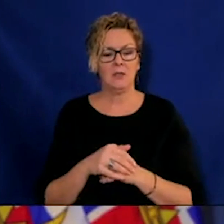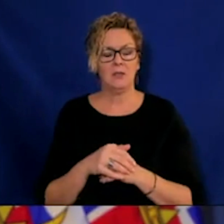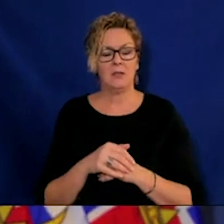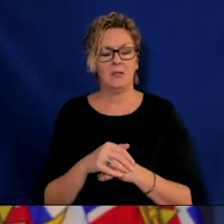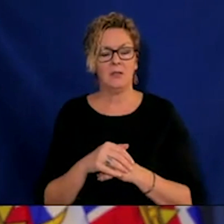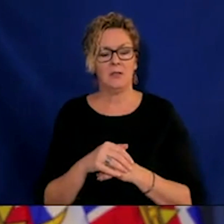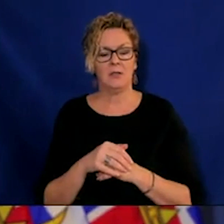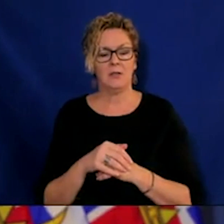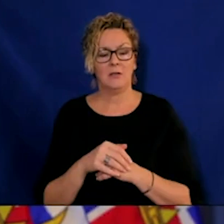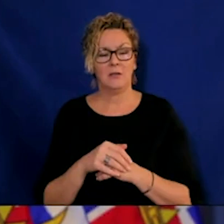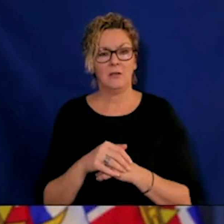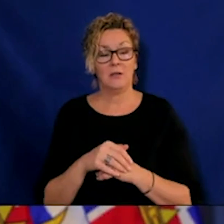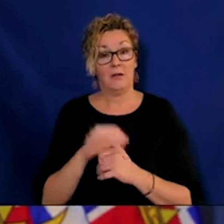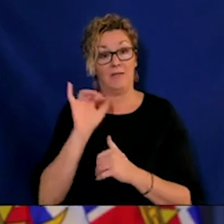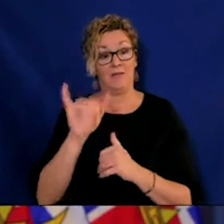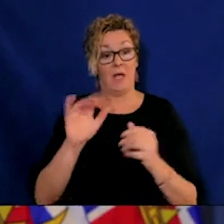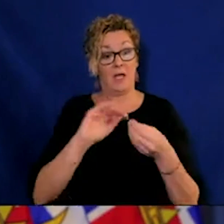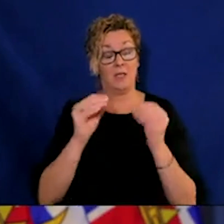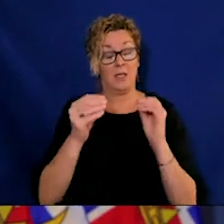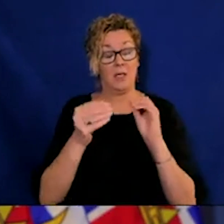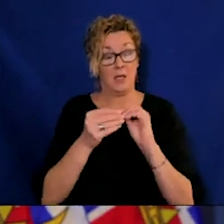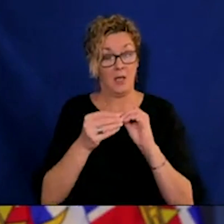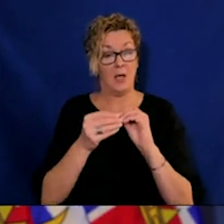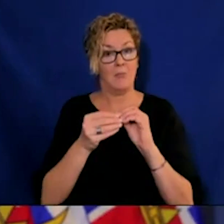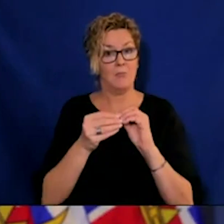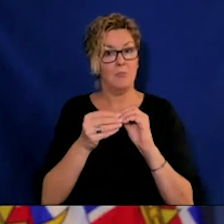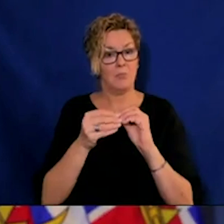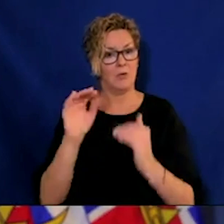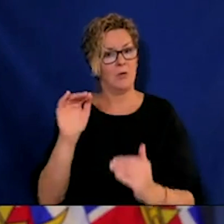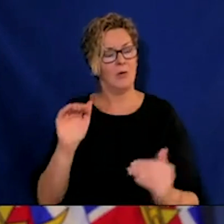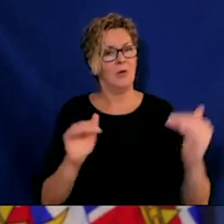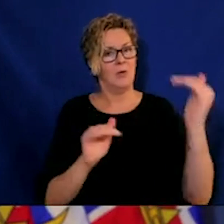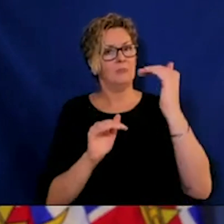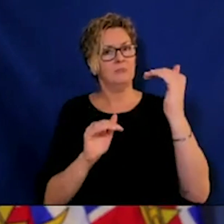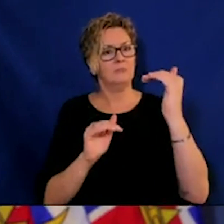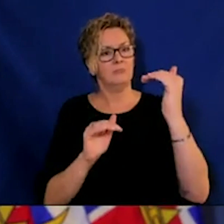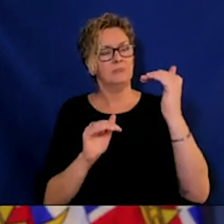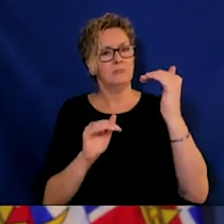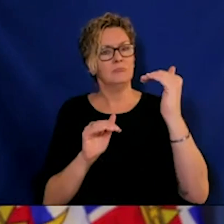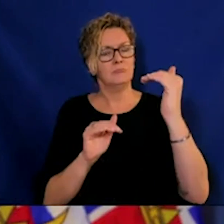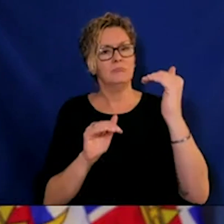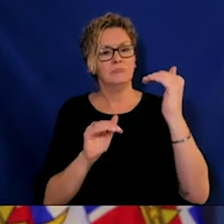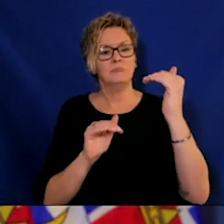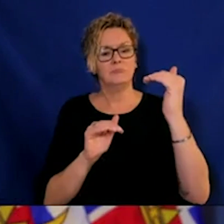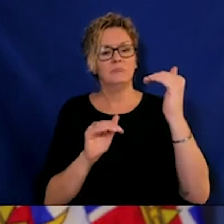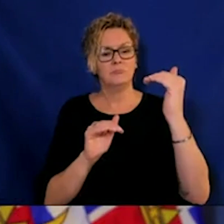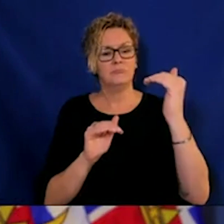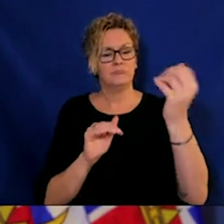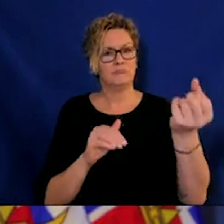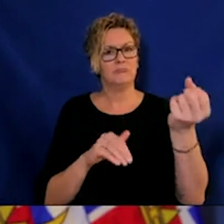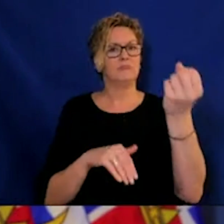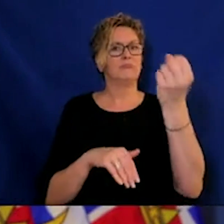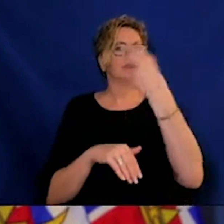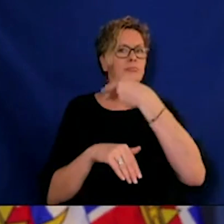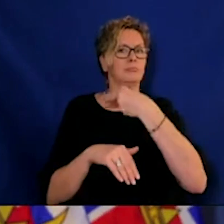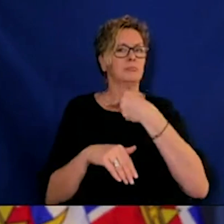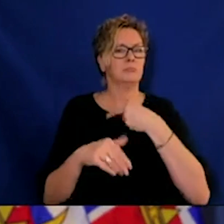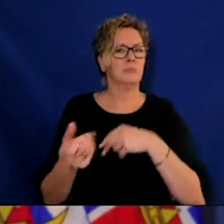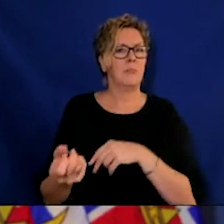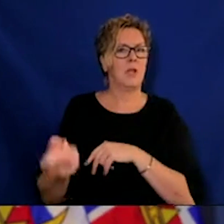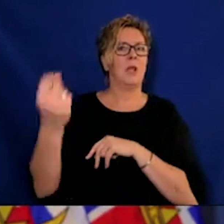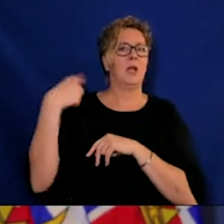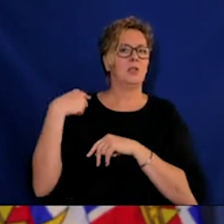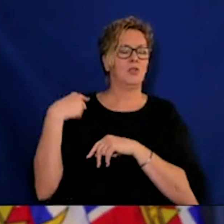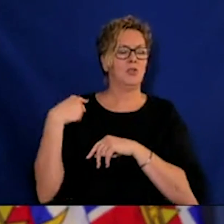the $1.2 million figure, as there is a reporting lag of up to 30 days from pharmacists and physicians and